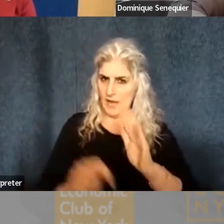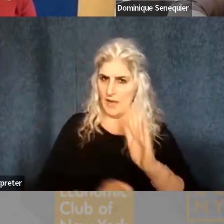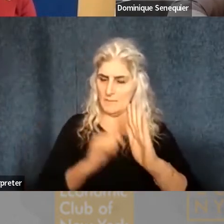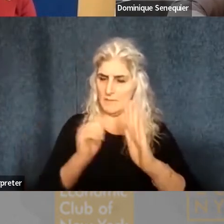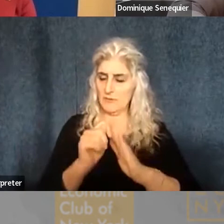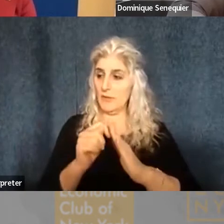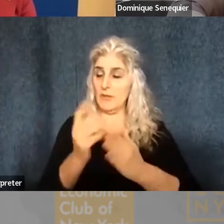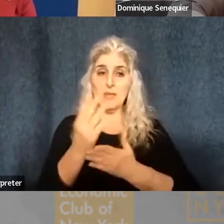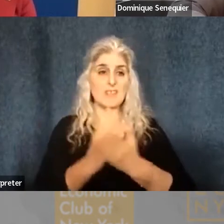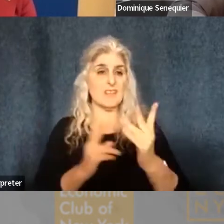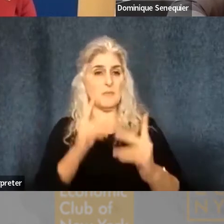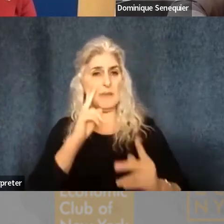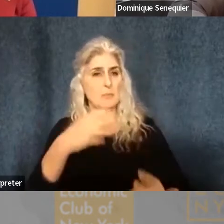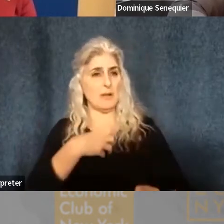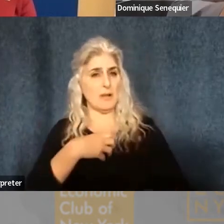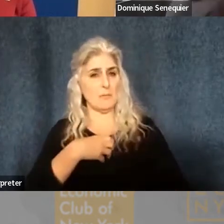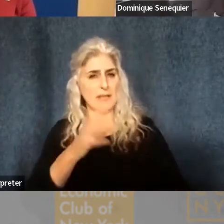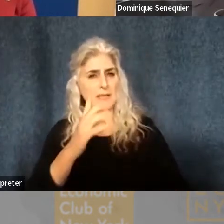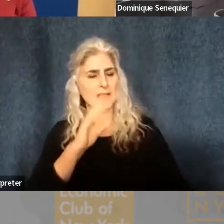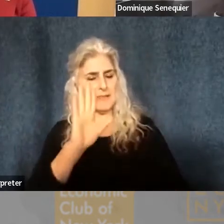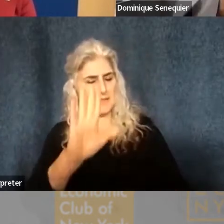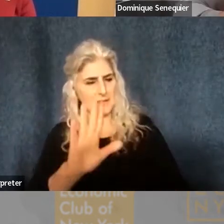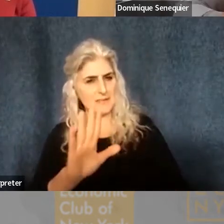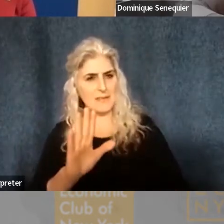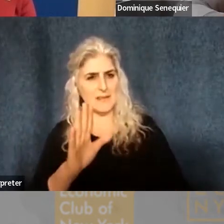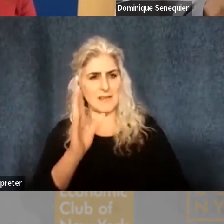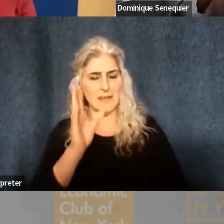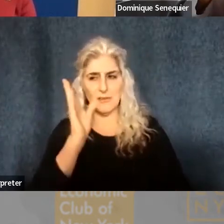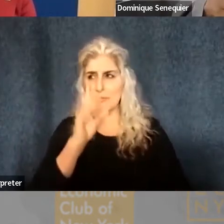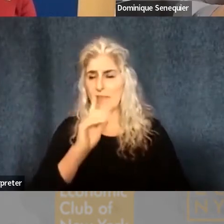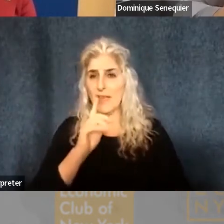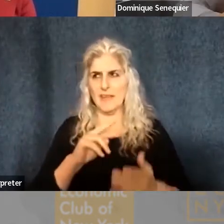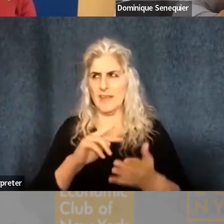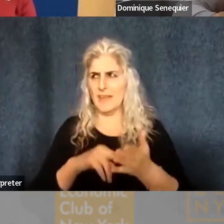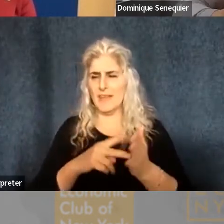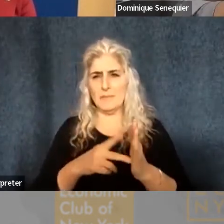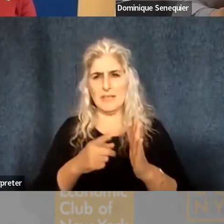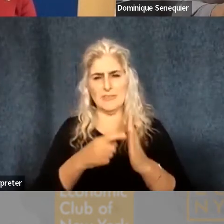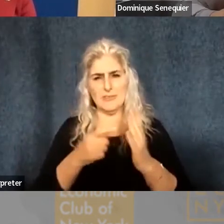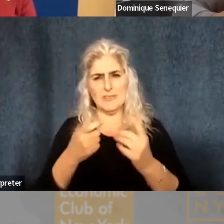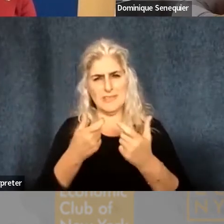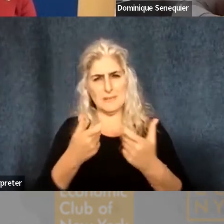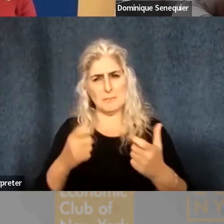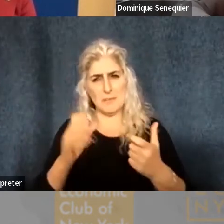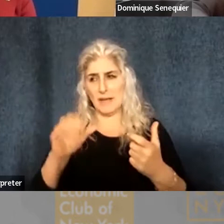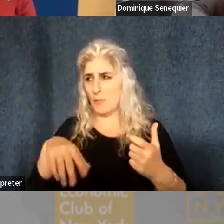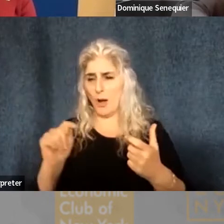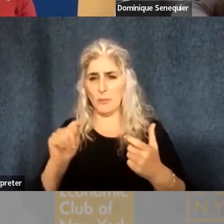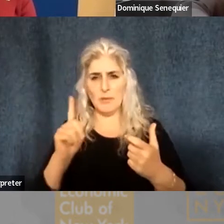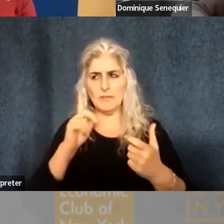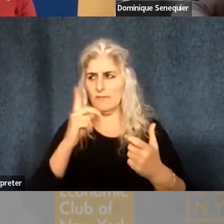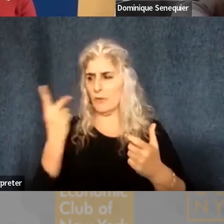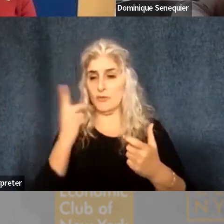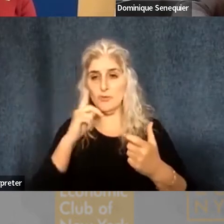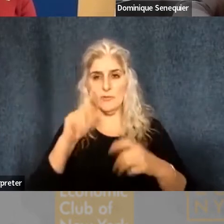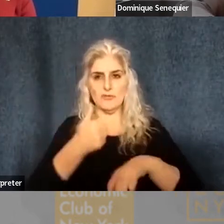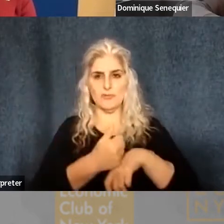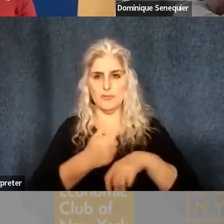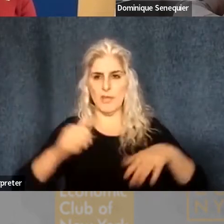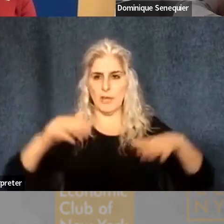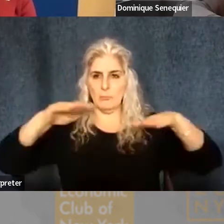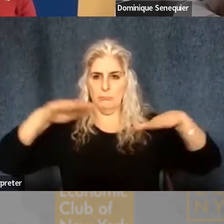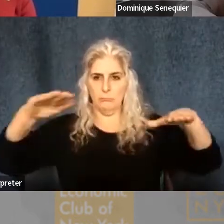some people complain because you need quite a big apartment, you need some place to work